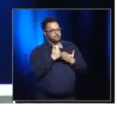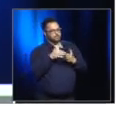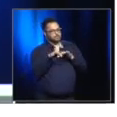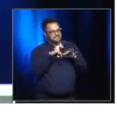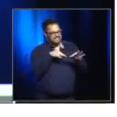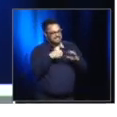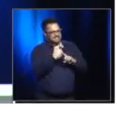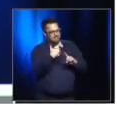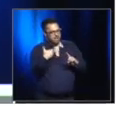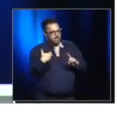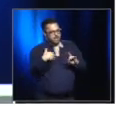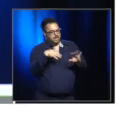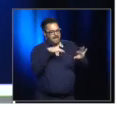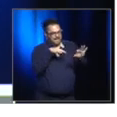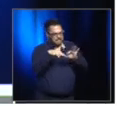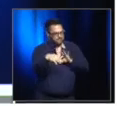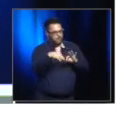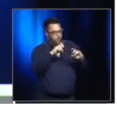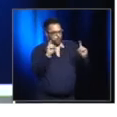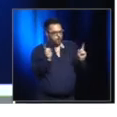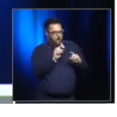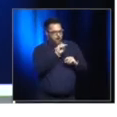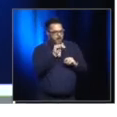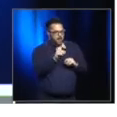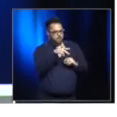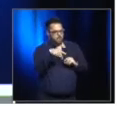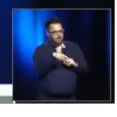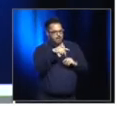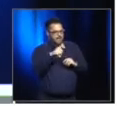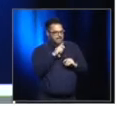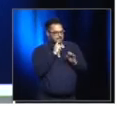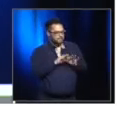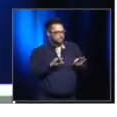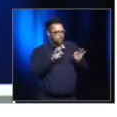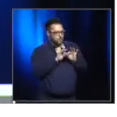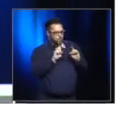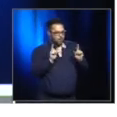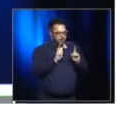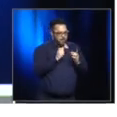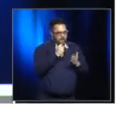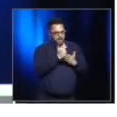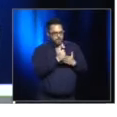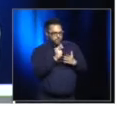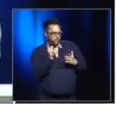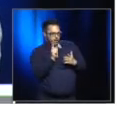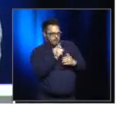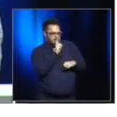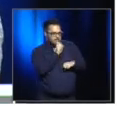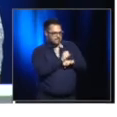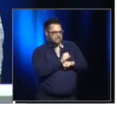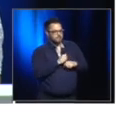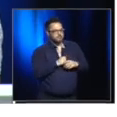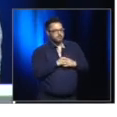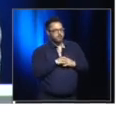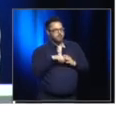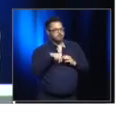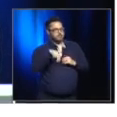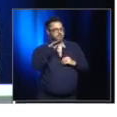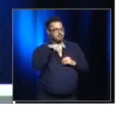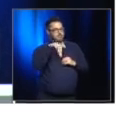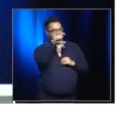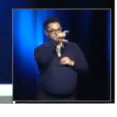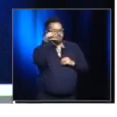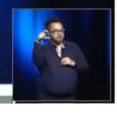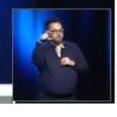define and articulate where MPAs should be is really helpful to them. So the figure at the top there just shows